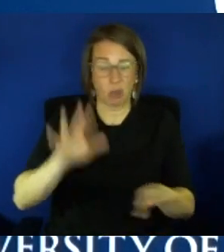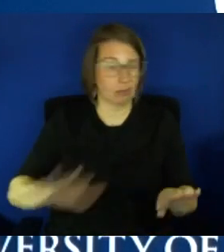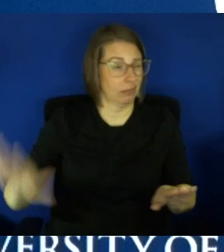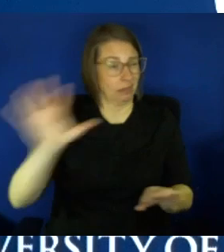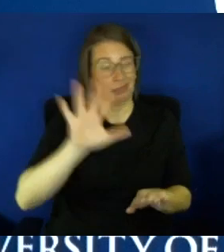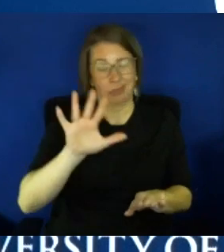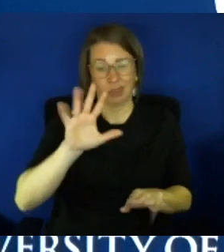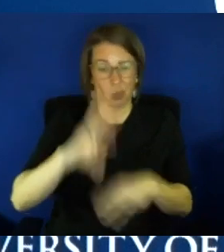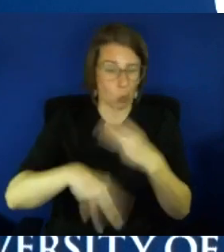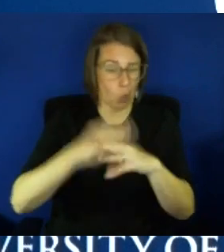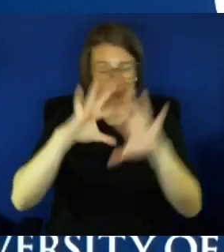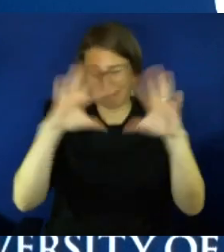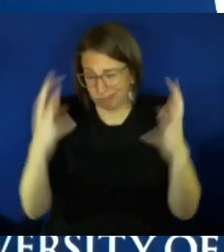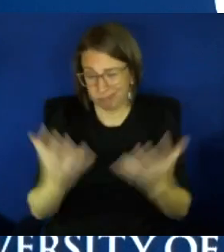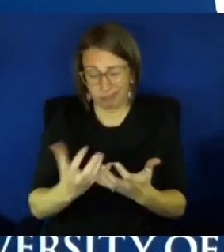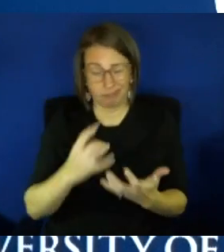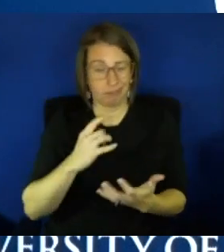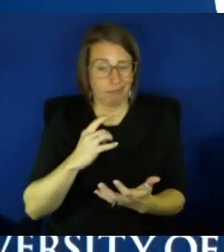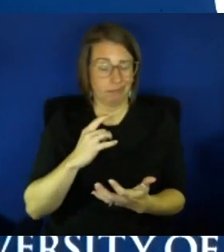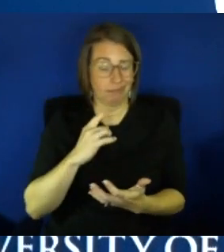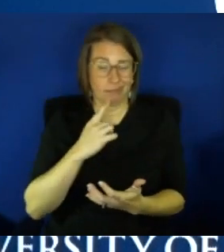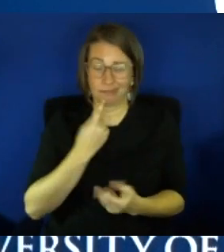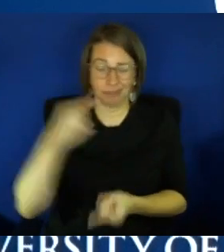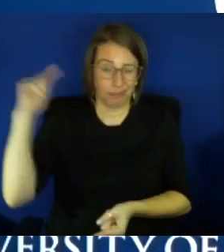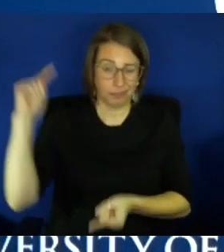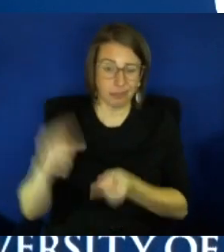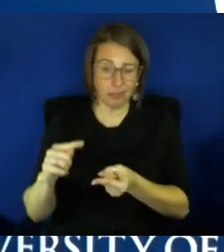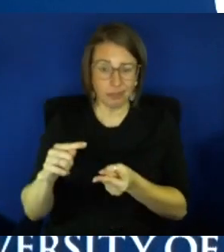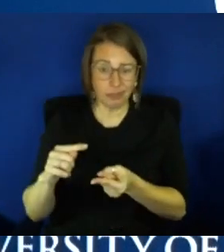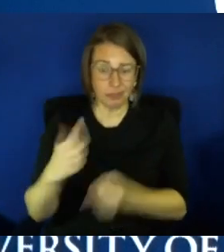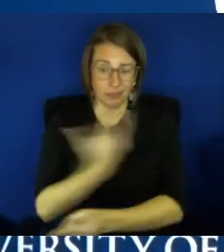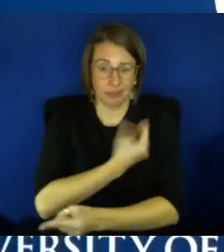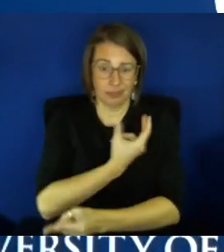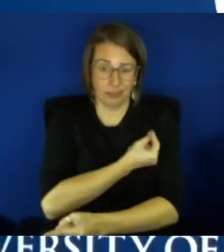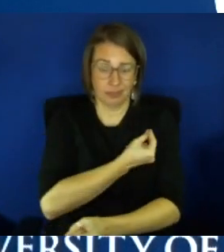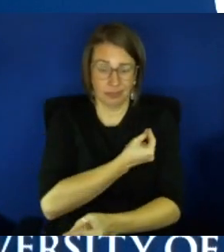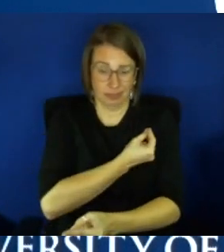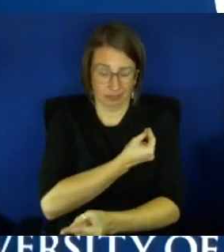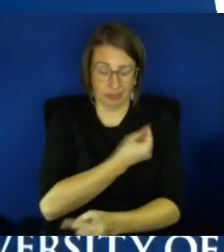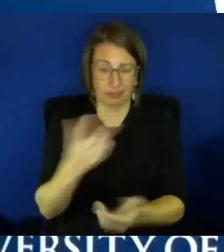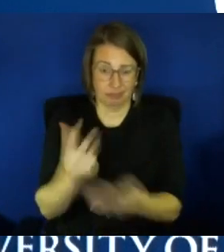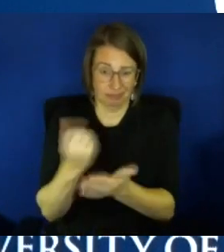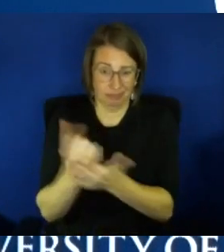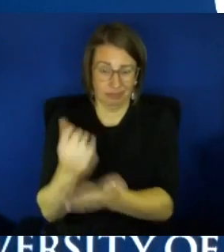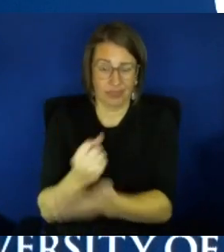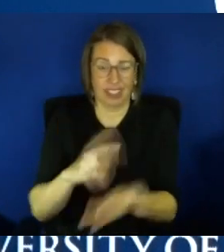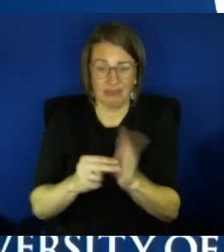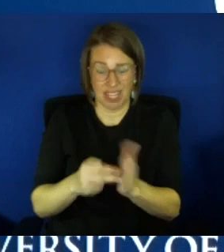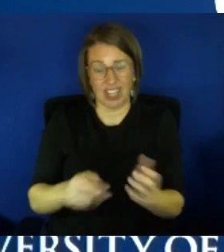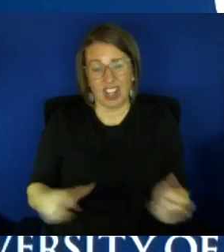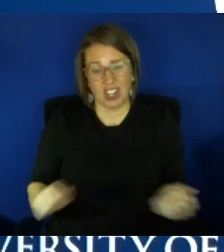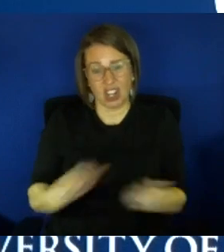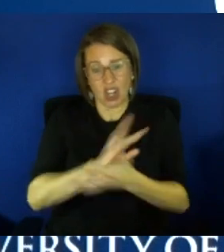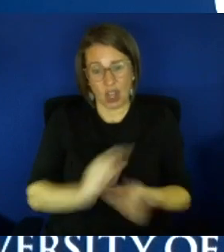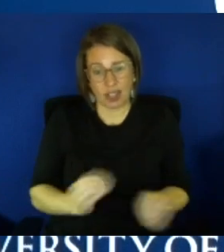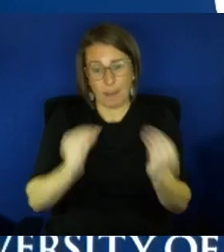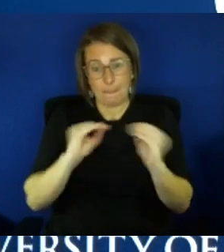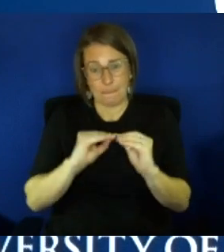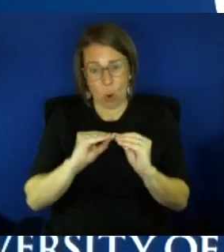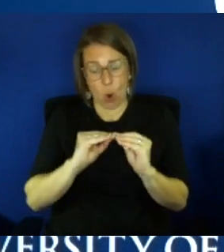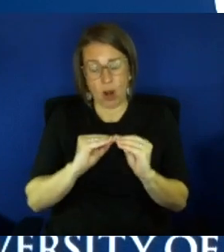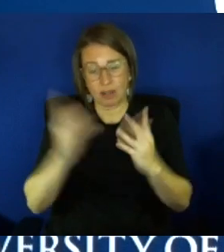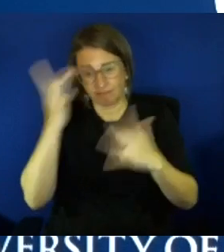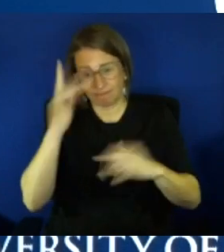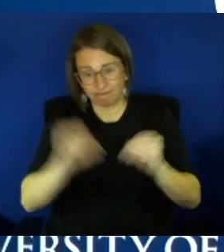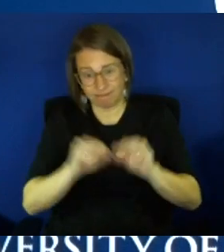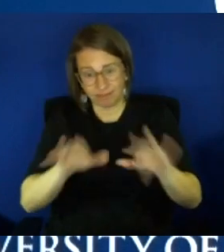there has been a significant decrease in the amount of vaccine uptake, and that has led to more and more outbreaks or